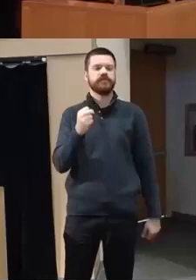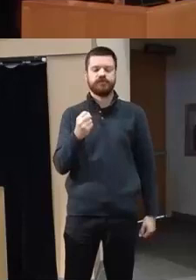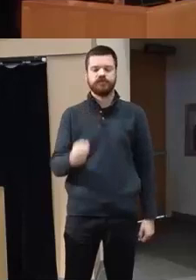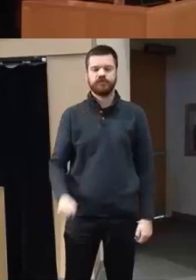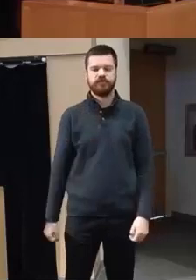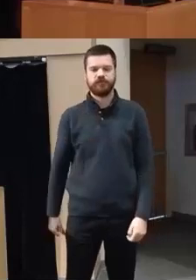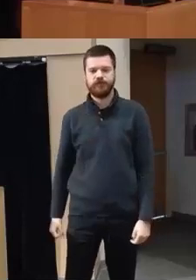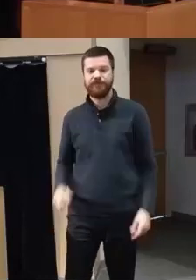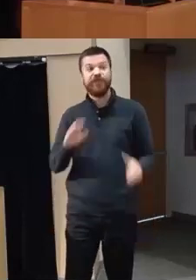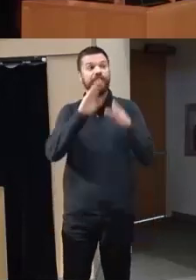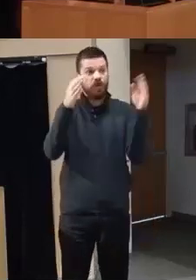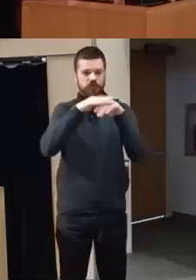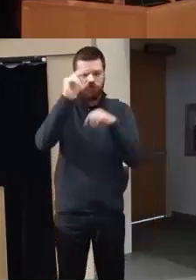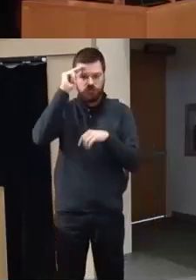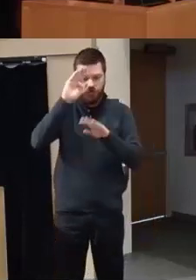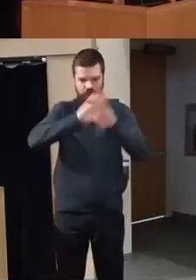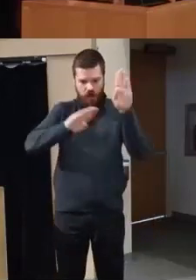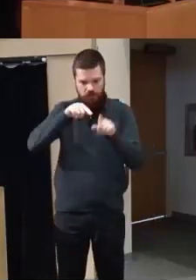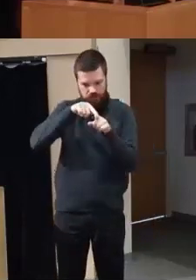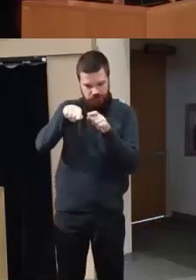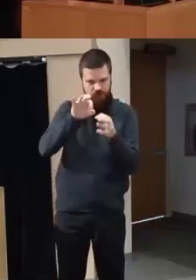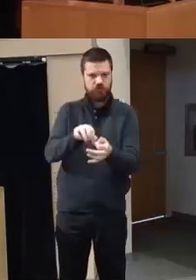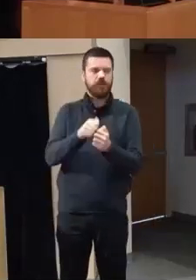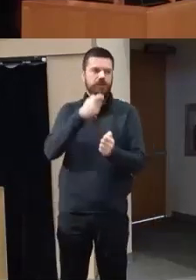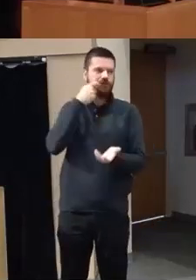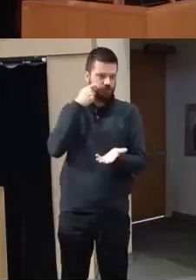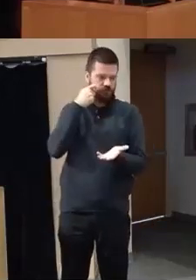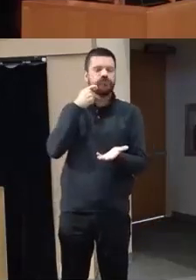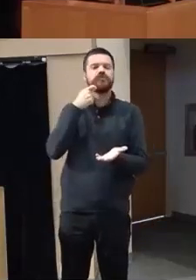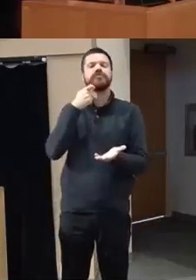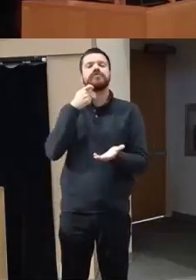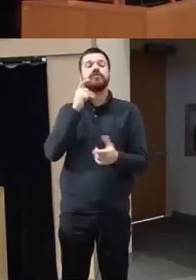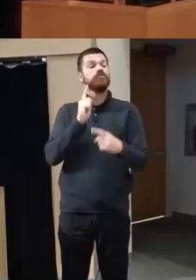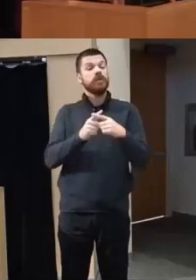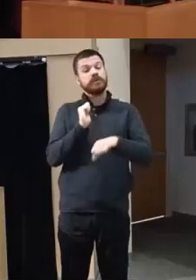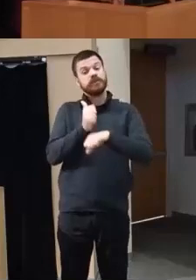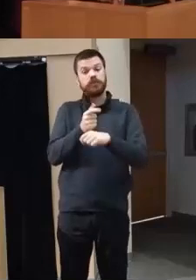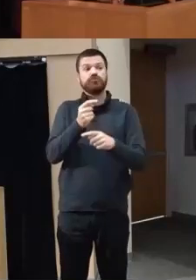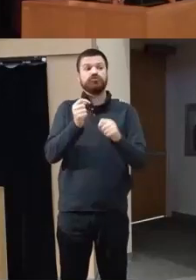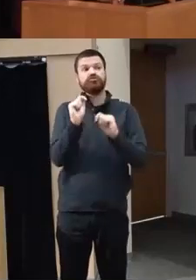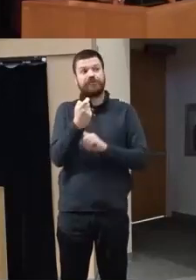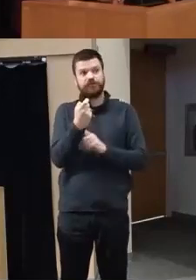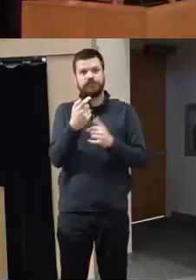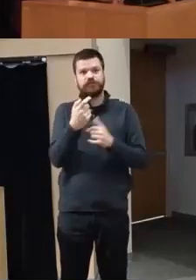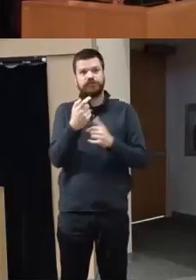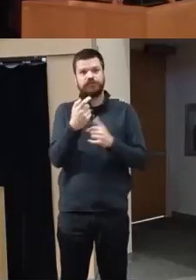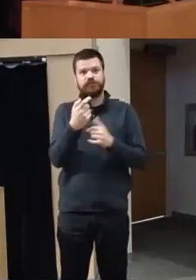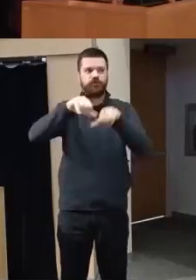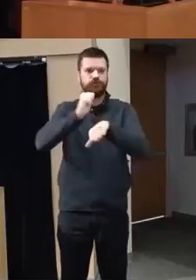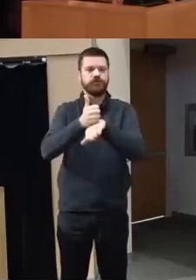We focused on the neurobiology of addiction, and we established also treatment standards,